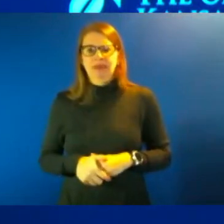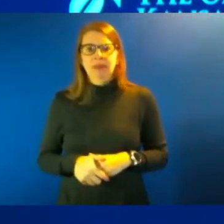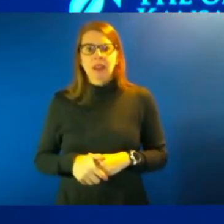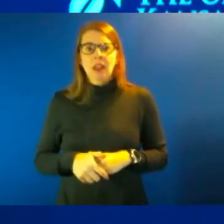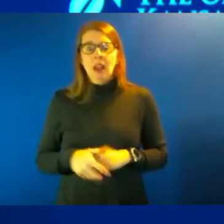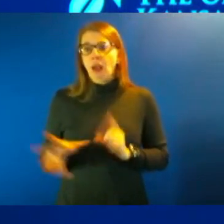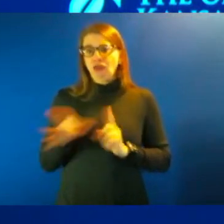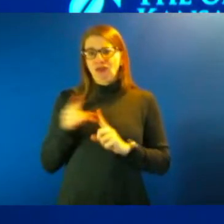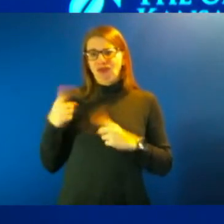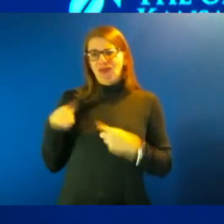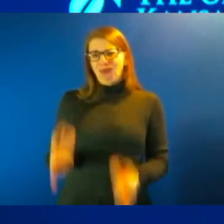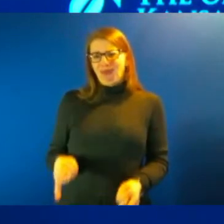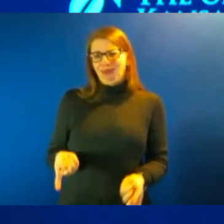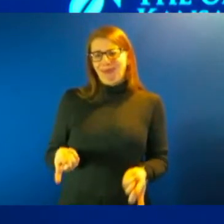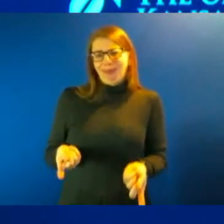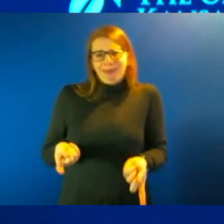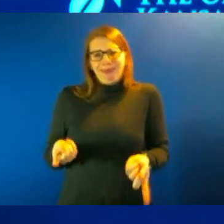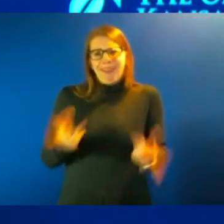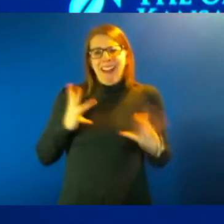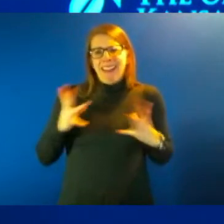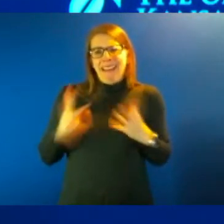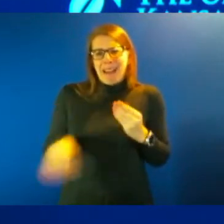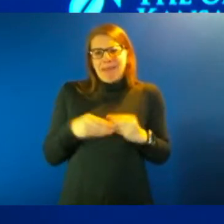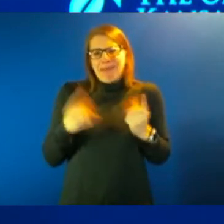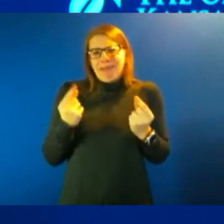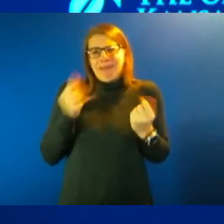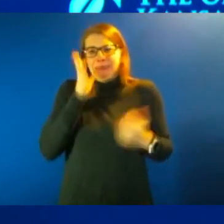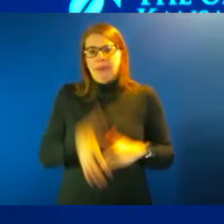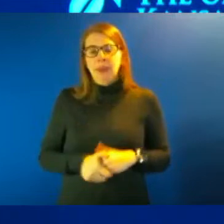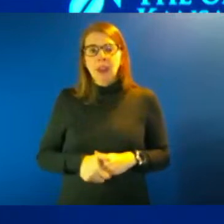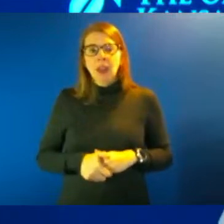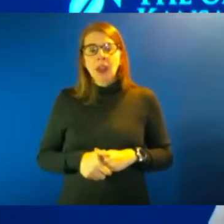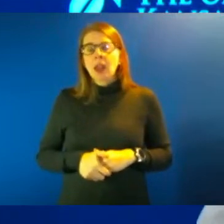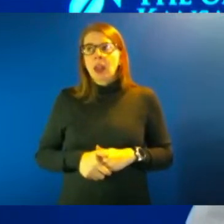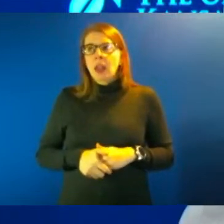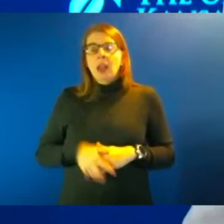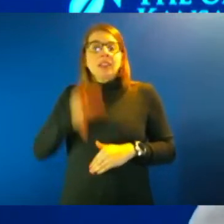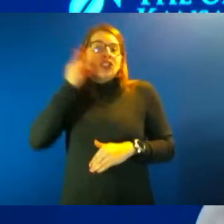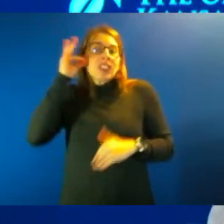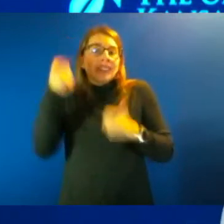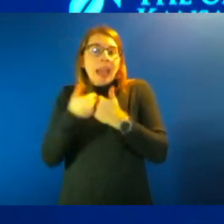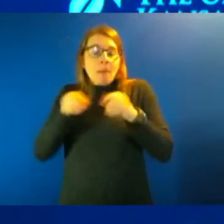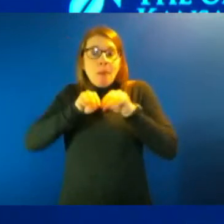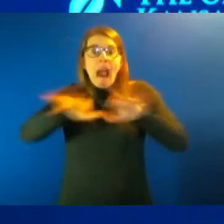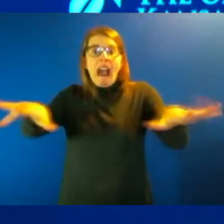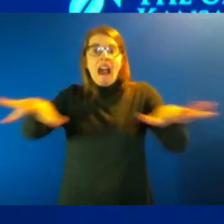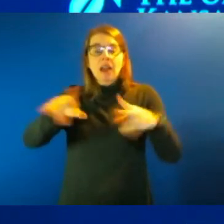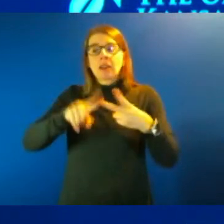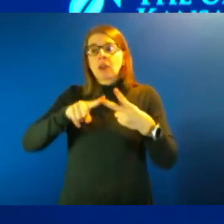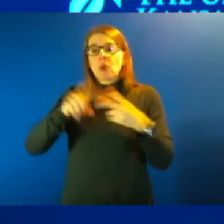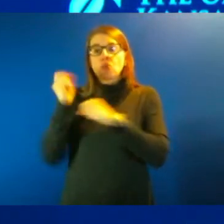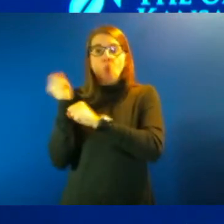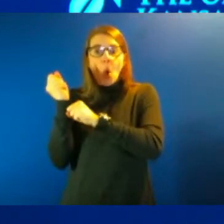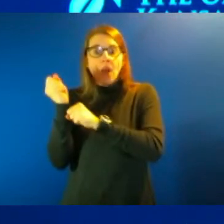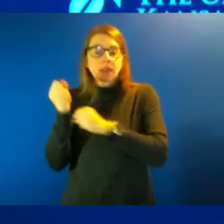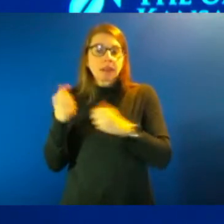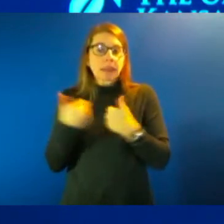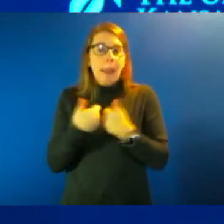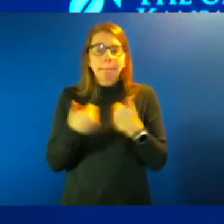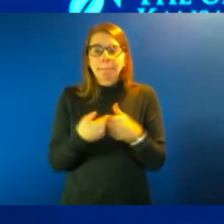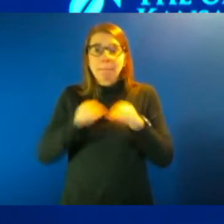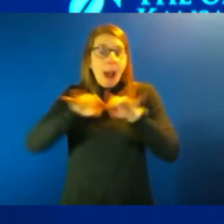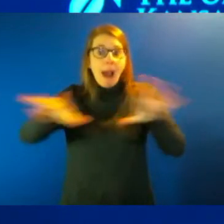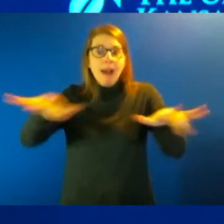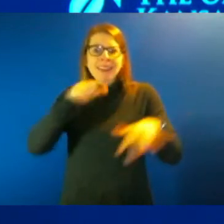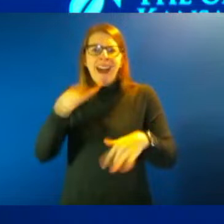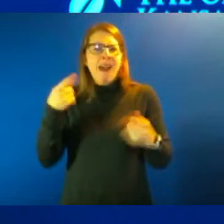far. What's another holiday going to do? We're not seeing the big burst from the Chiefs games. We're not seeing the burst from the Royals and the sporting. But when you go